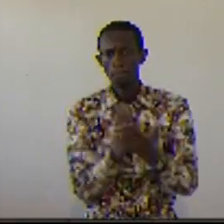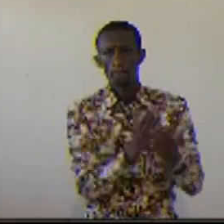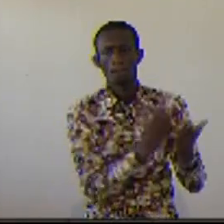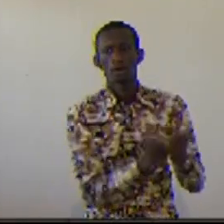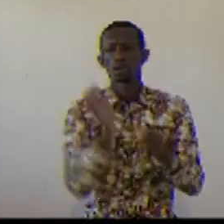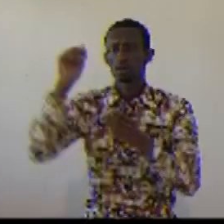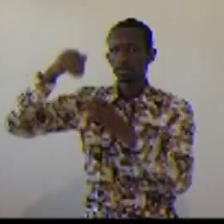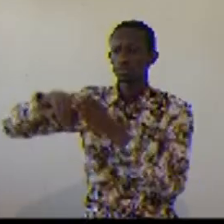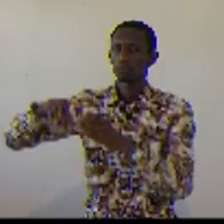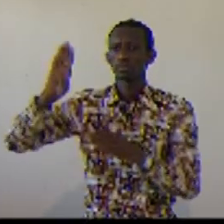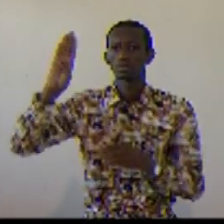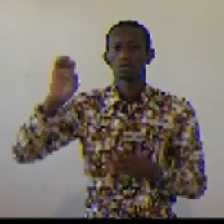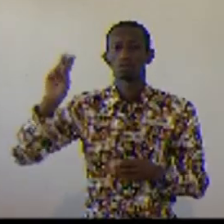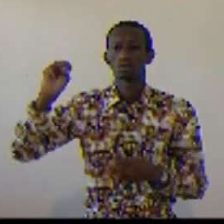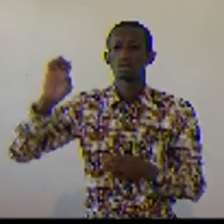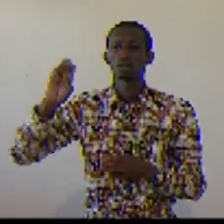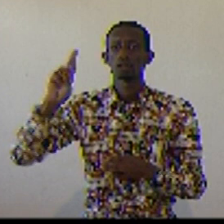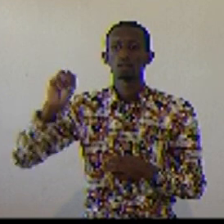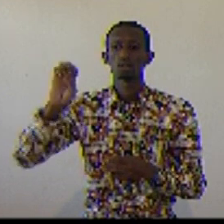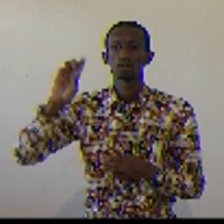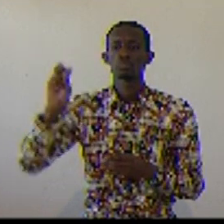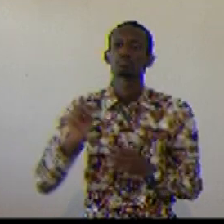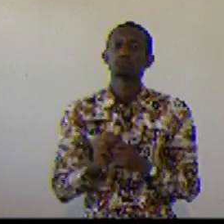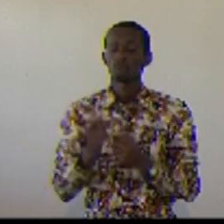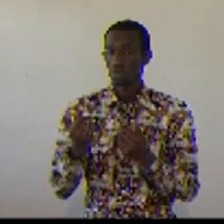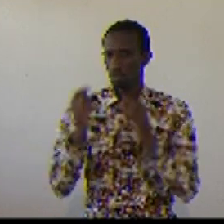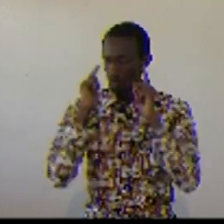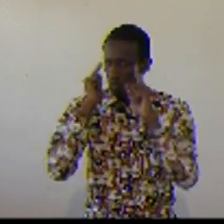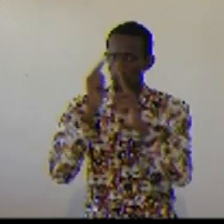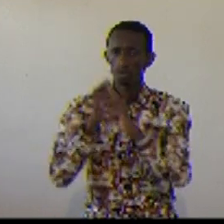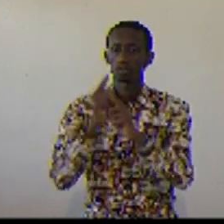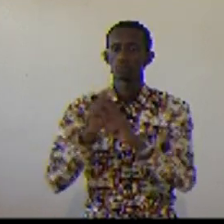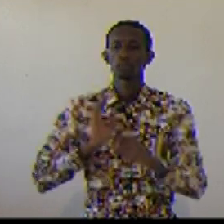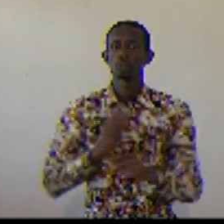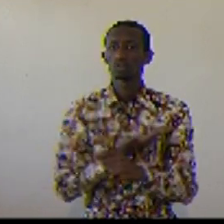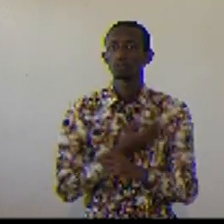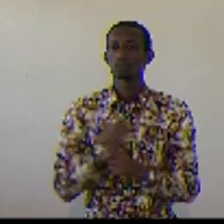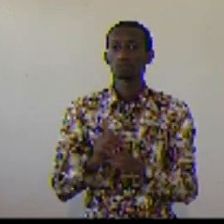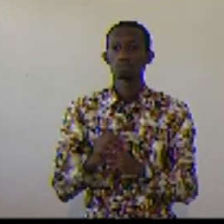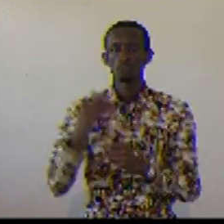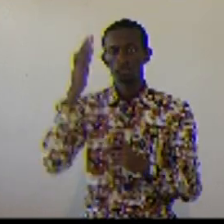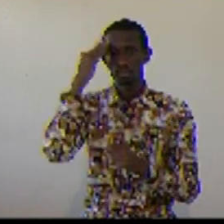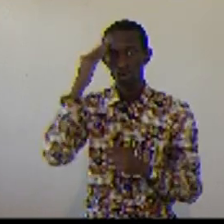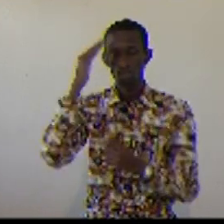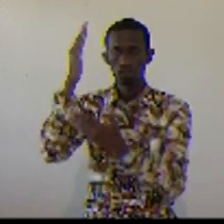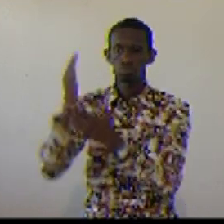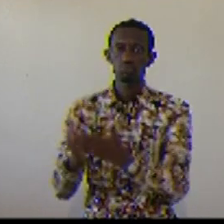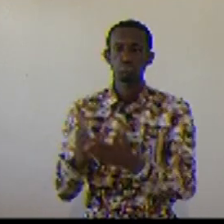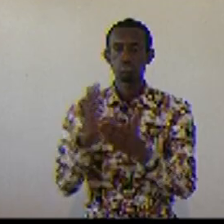We'll explain the structure and reactivity of phenol, and then we'll have to